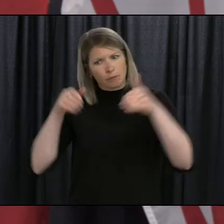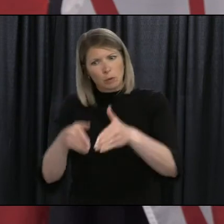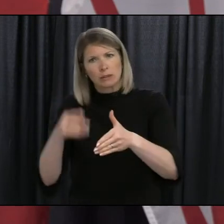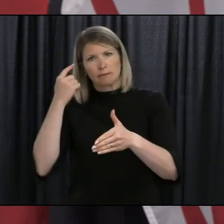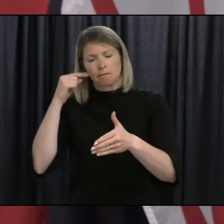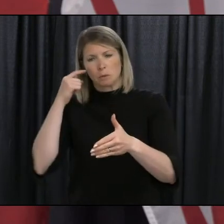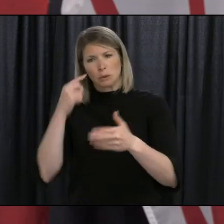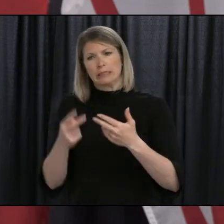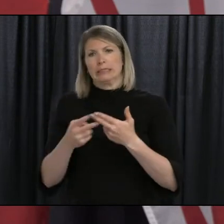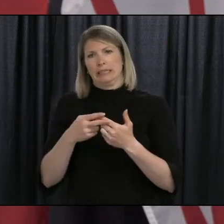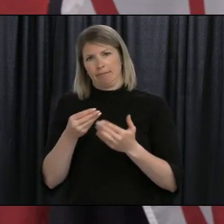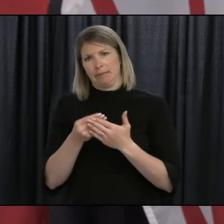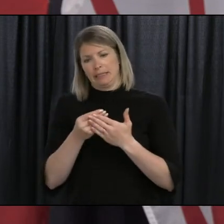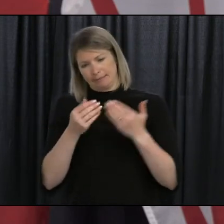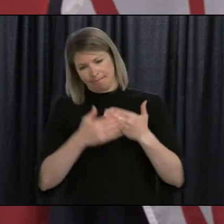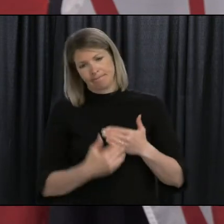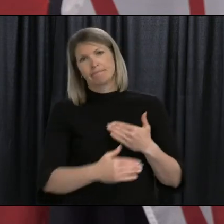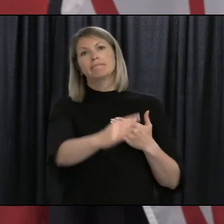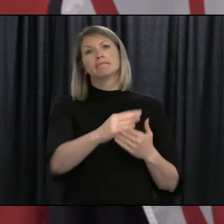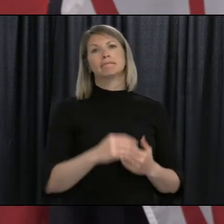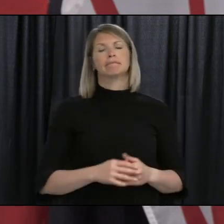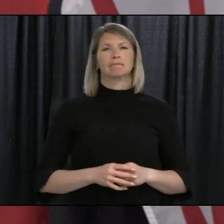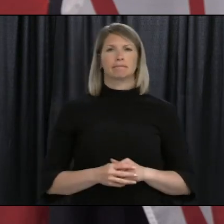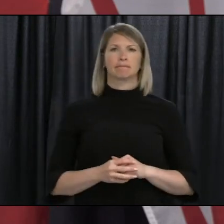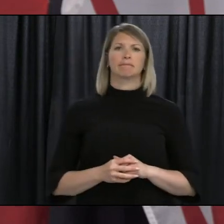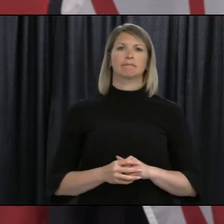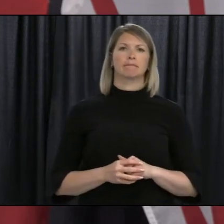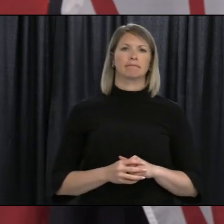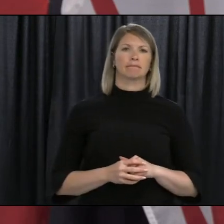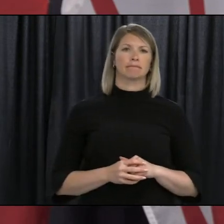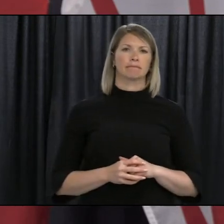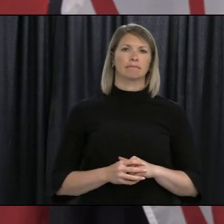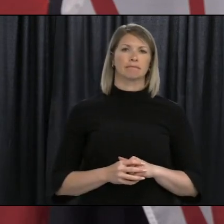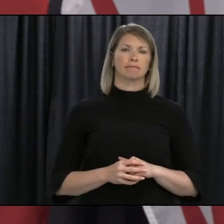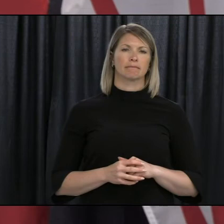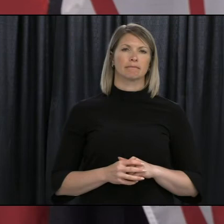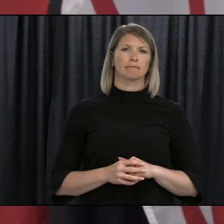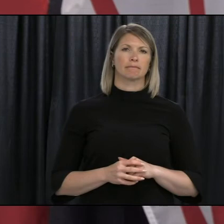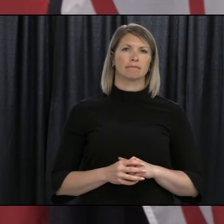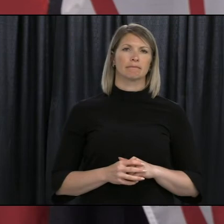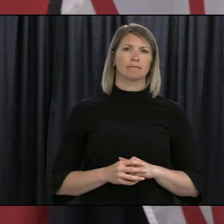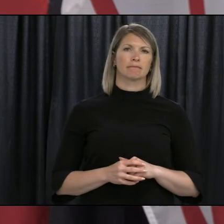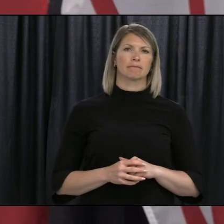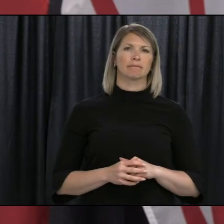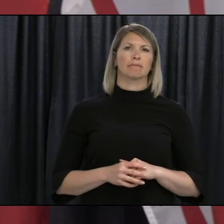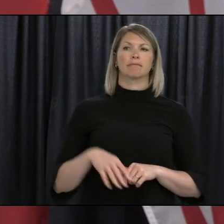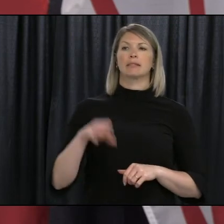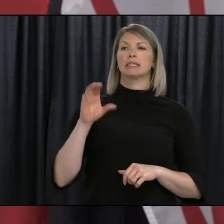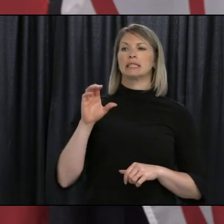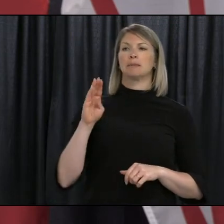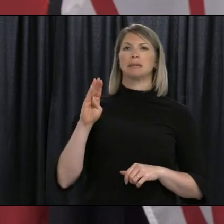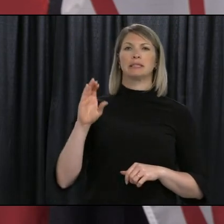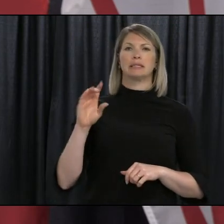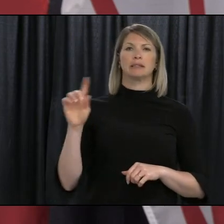forward. Thank you. Thank you, Minister. Next on the line, we have Rob Antle with CBC. Please go